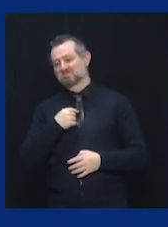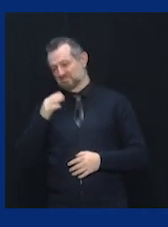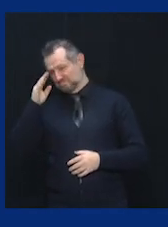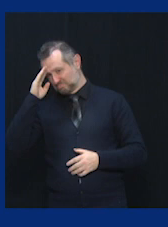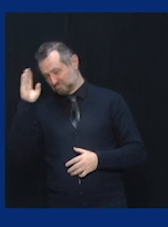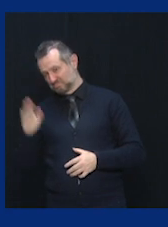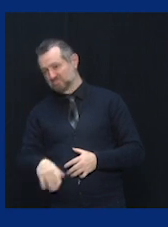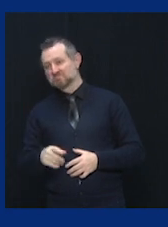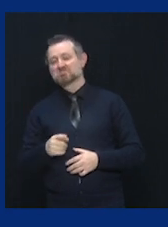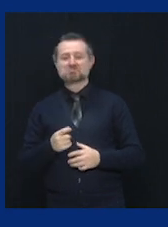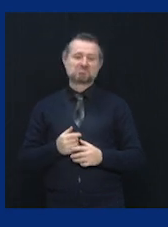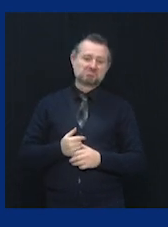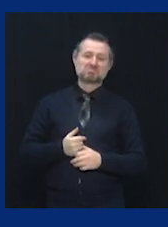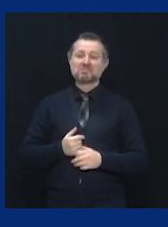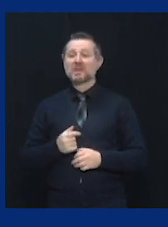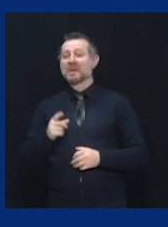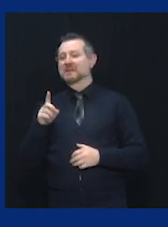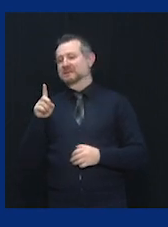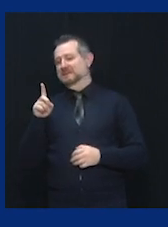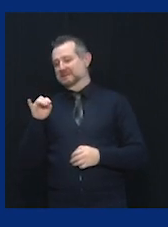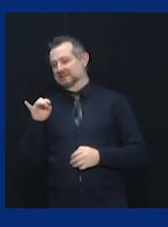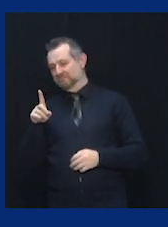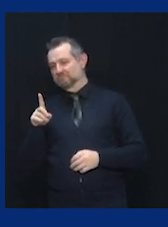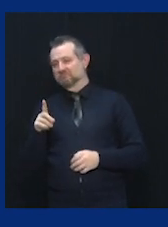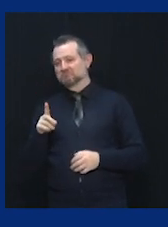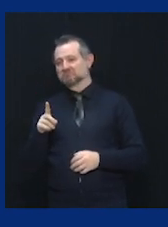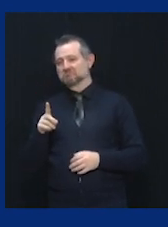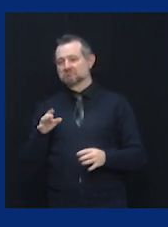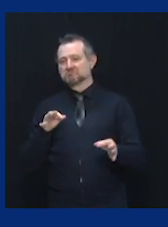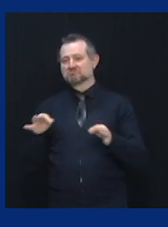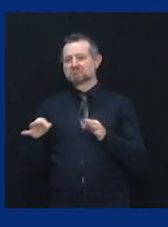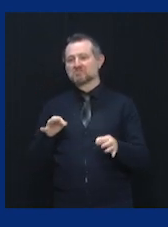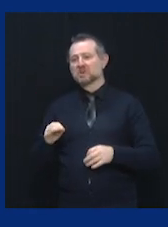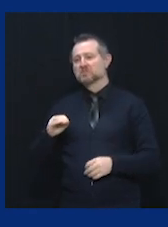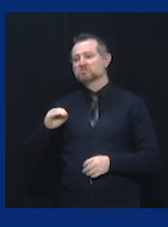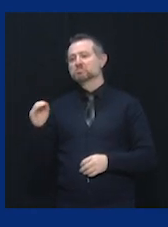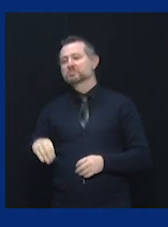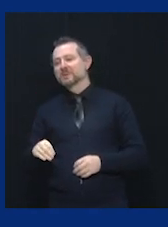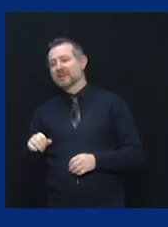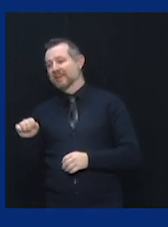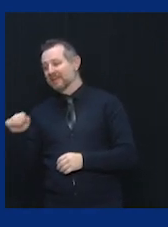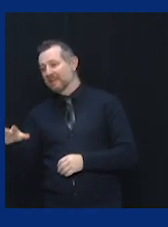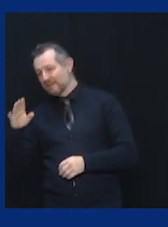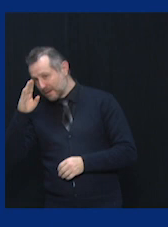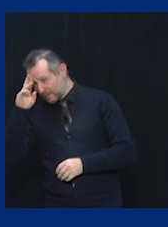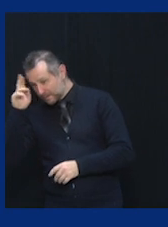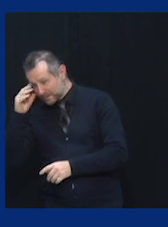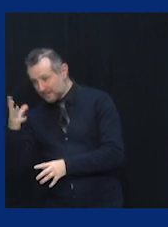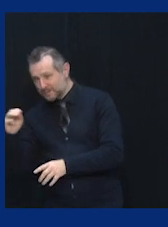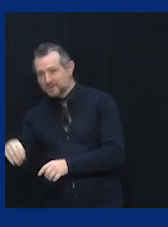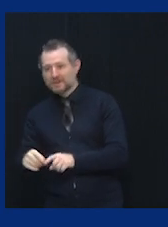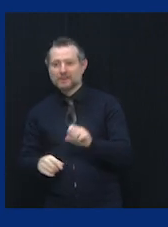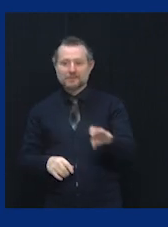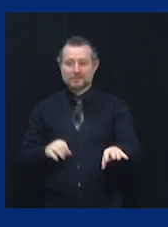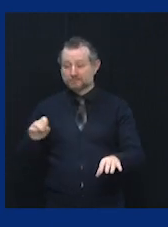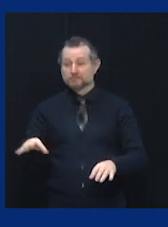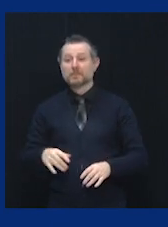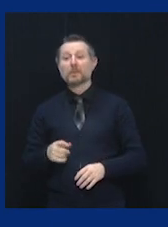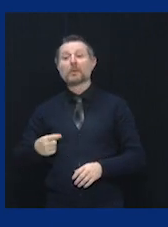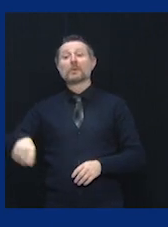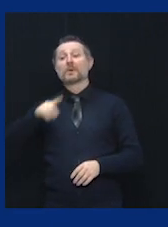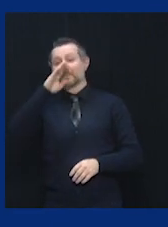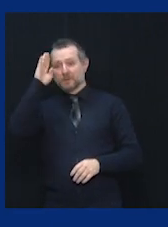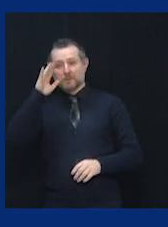literally said what the percentage of hospitals was across the state. I think that got their attention,